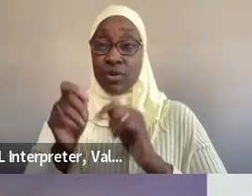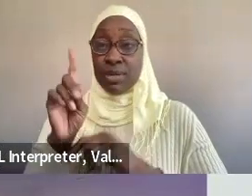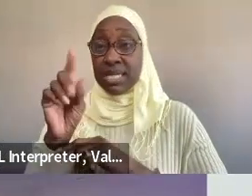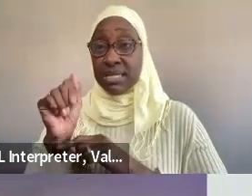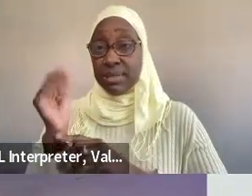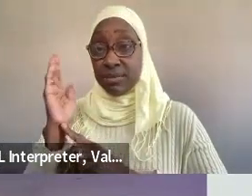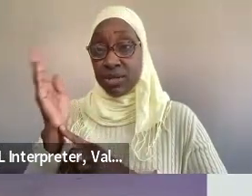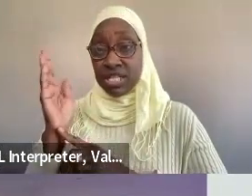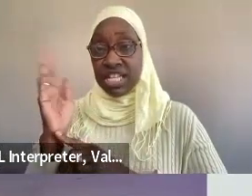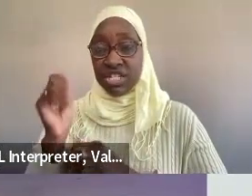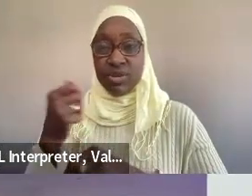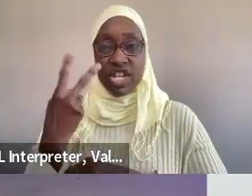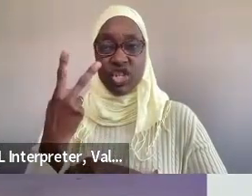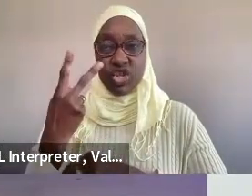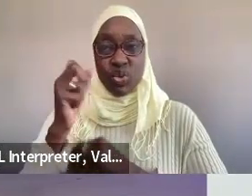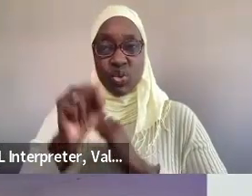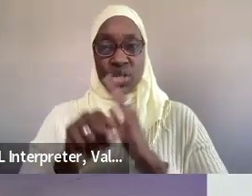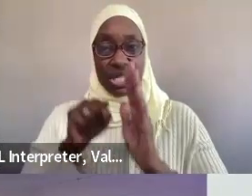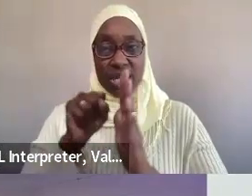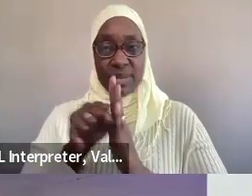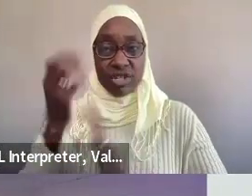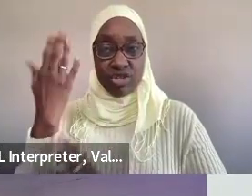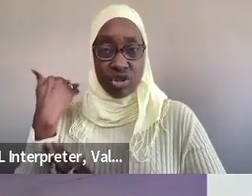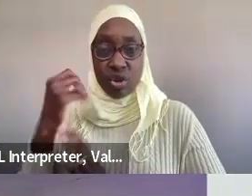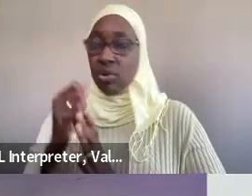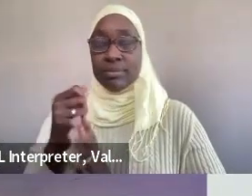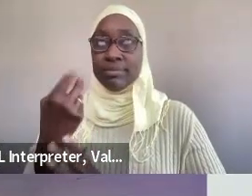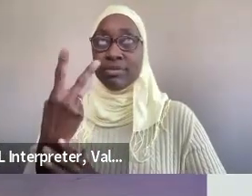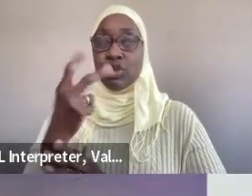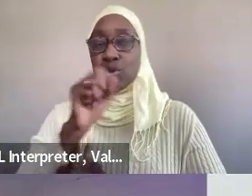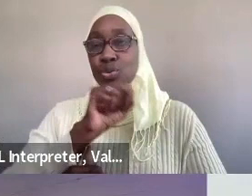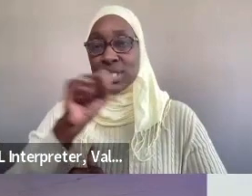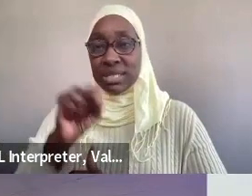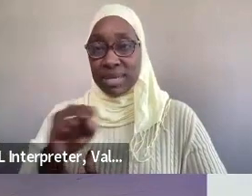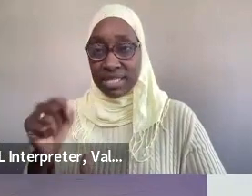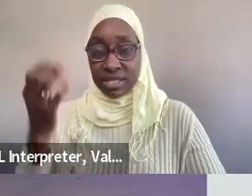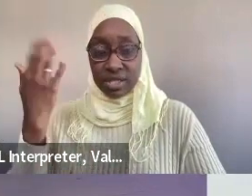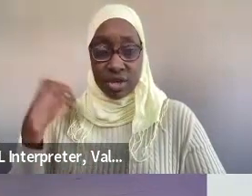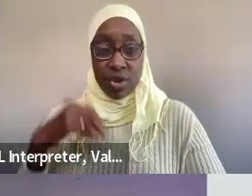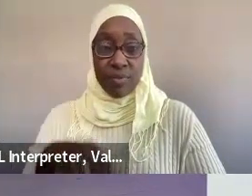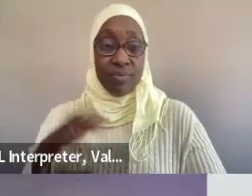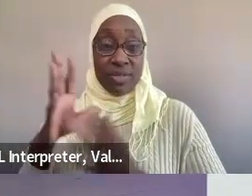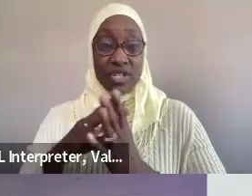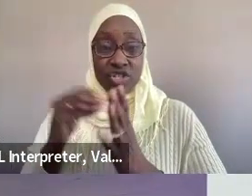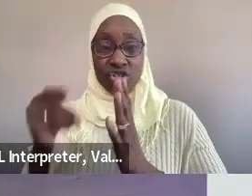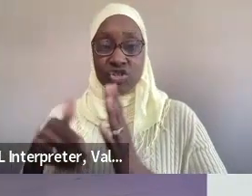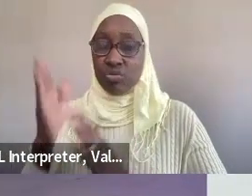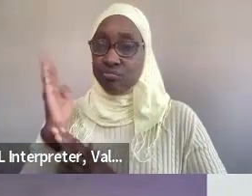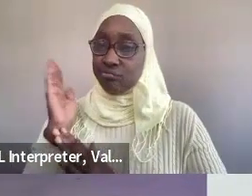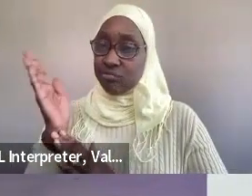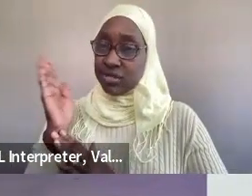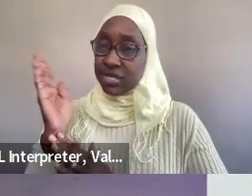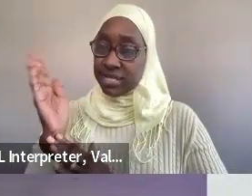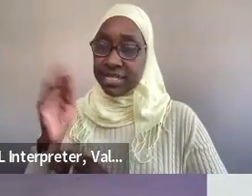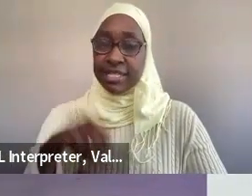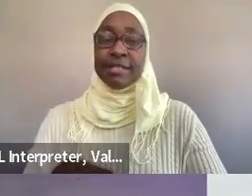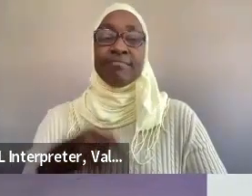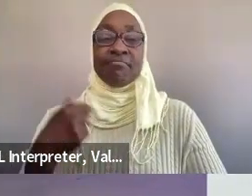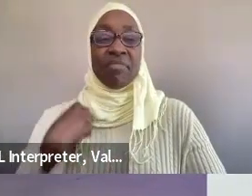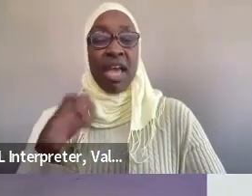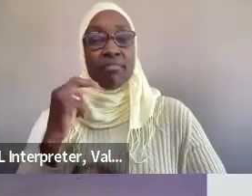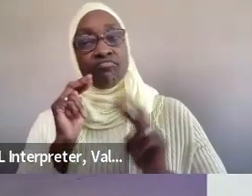semesters back. And there's a student standing in the front of the room presenting on her disability, and I'm watching in the